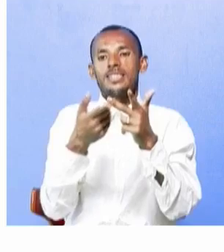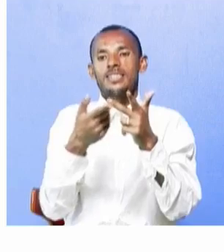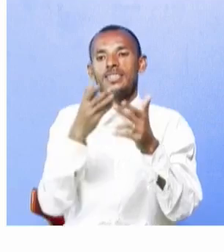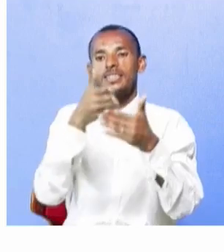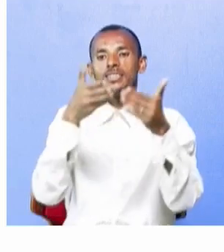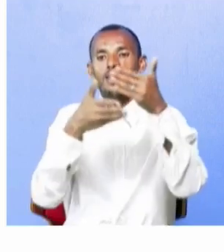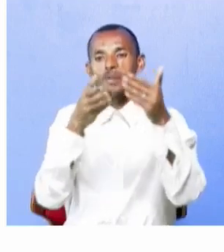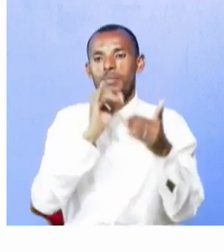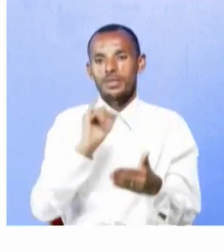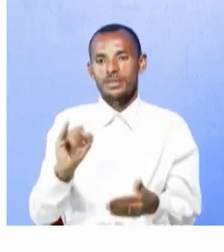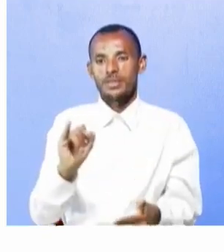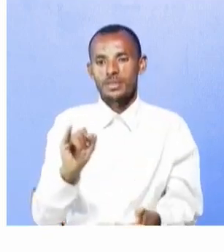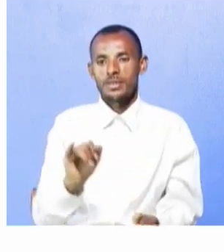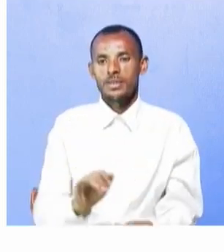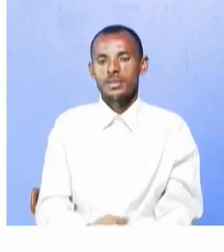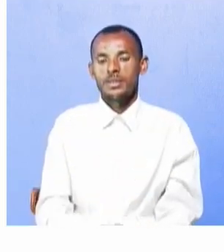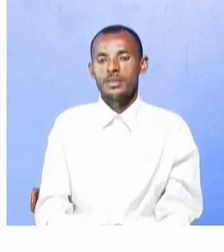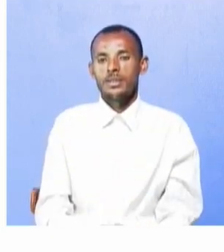is